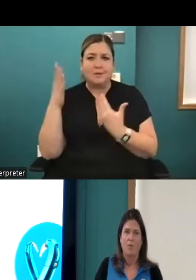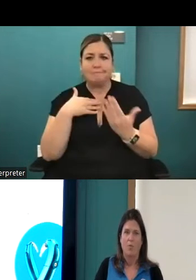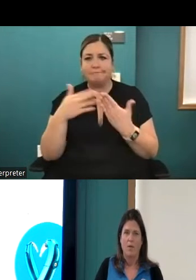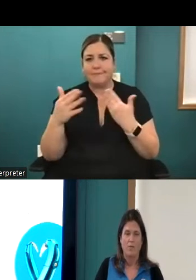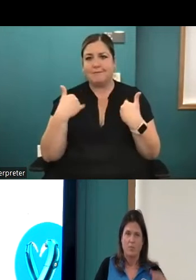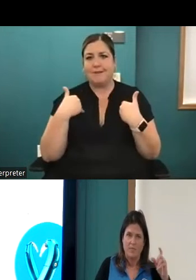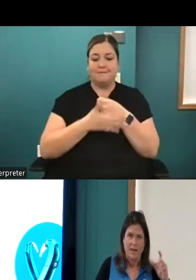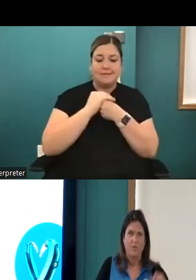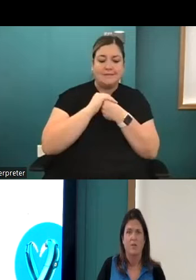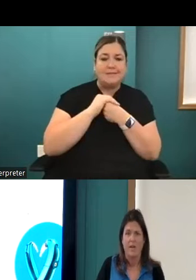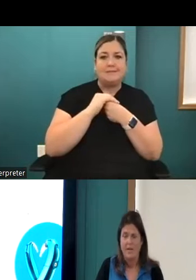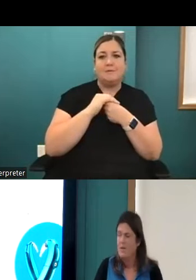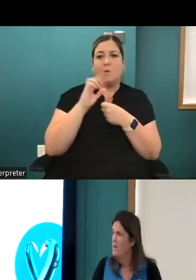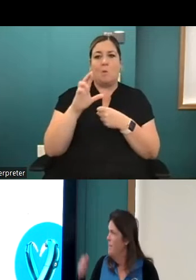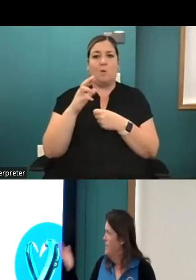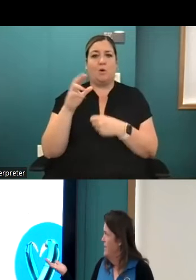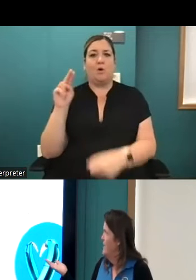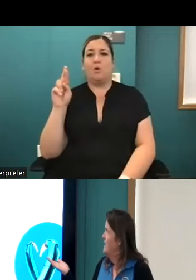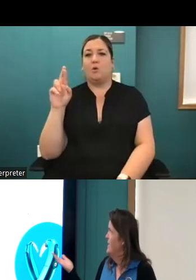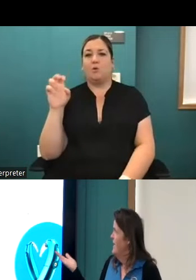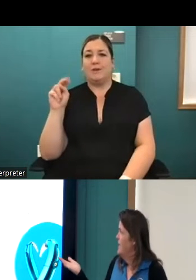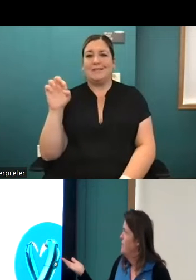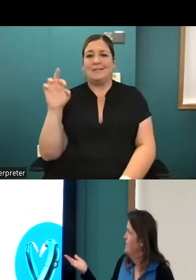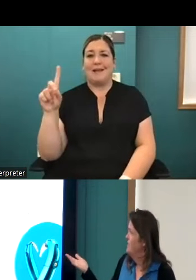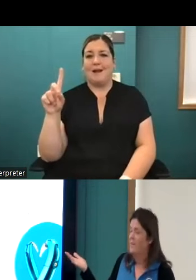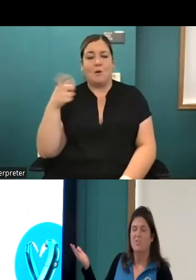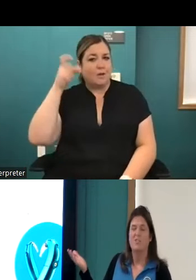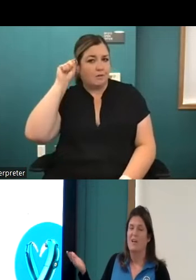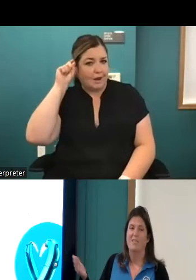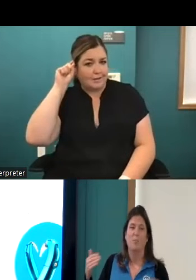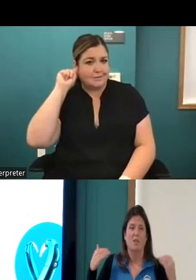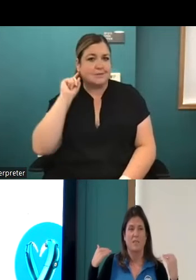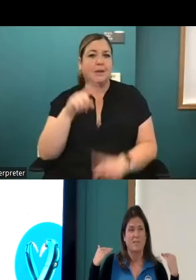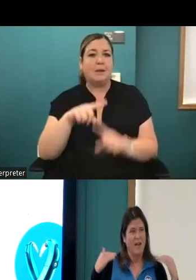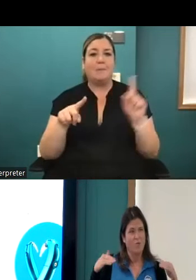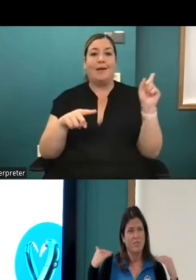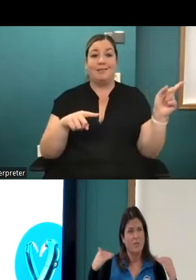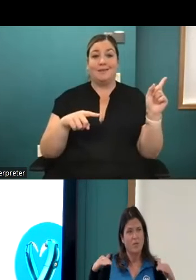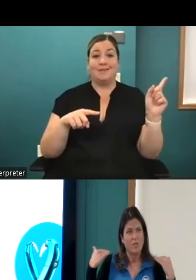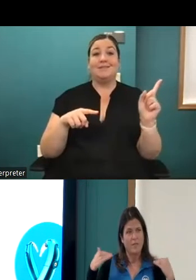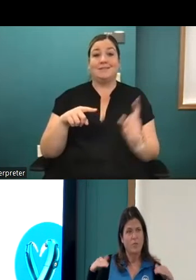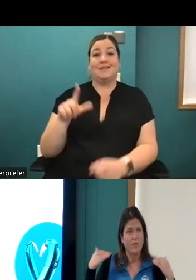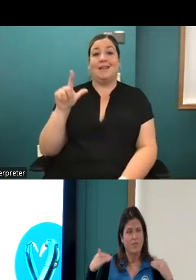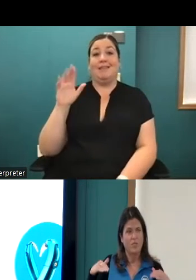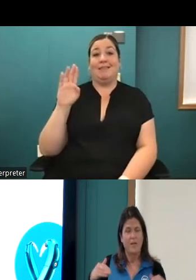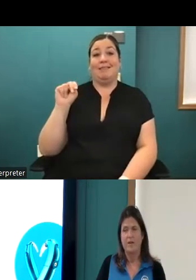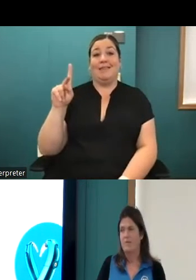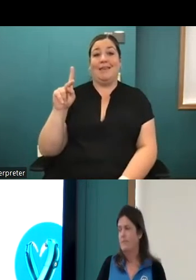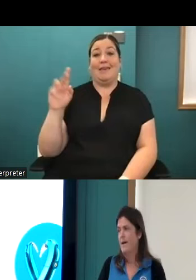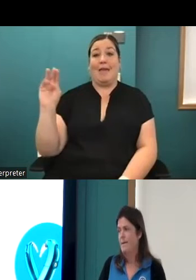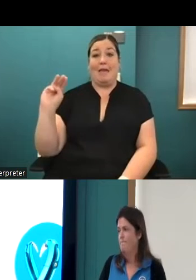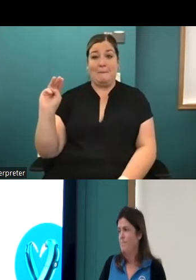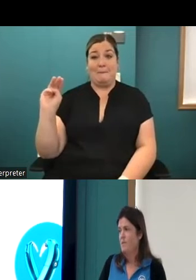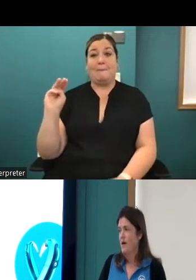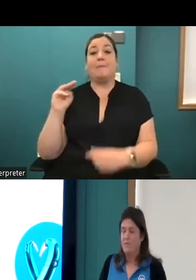sleeve or whether it's a resound hearing aid. But the Nidalink M is actually designed to process sound similarly between the two